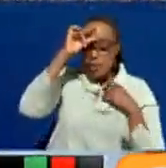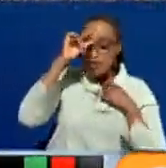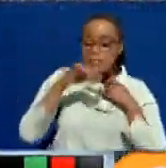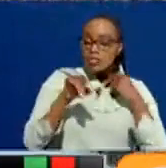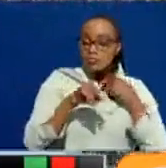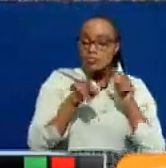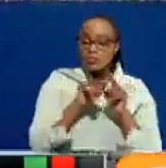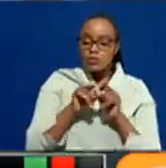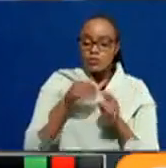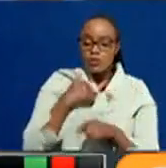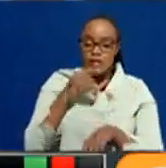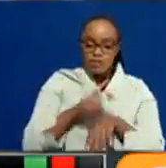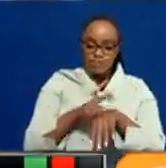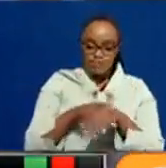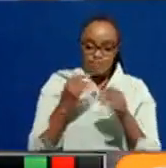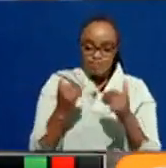dawn of a new era.